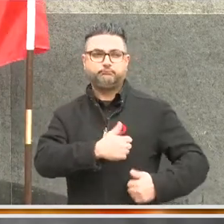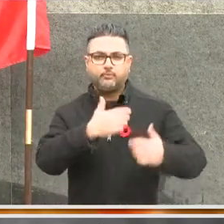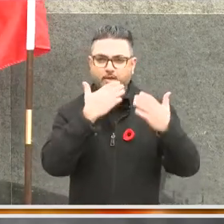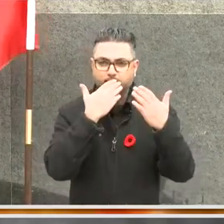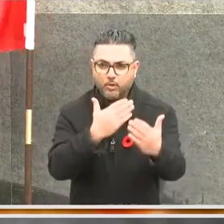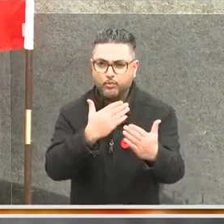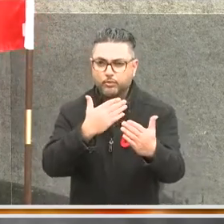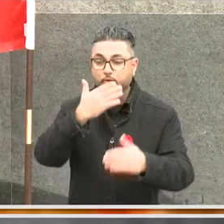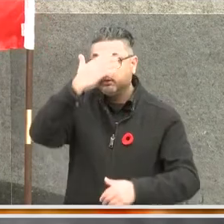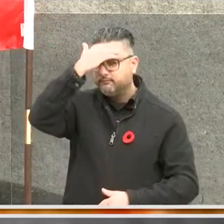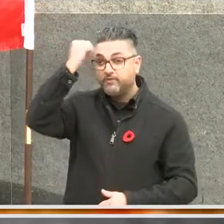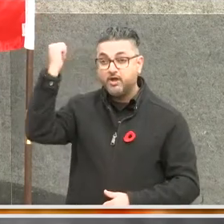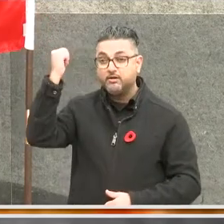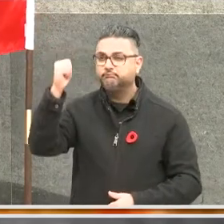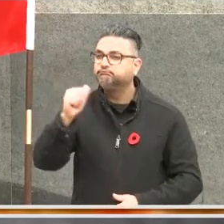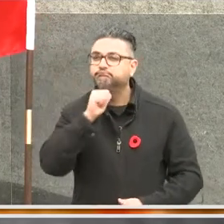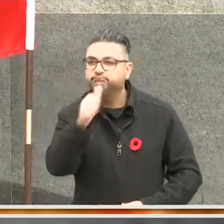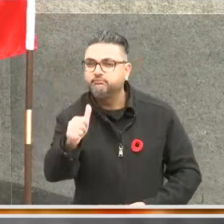Bojo.